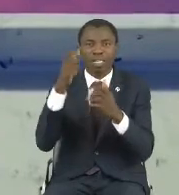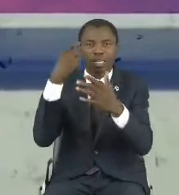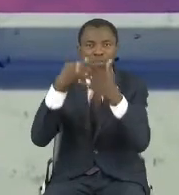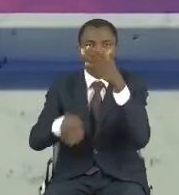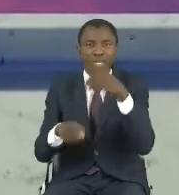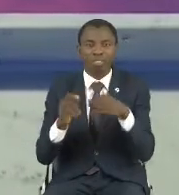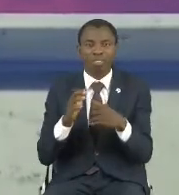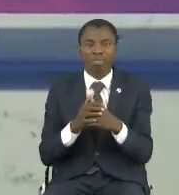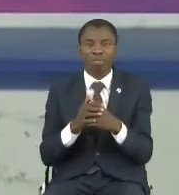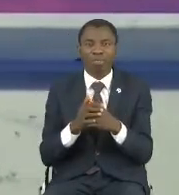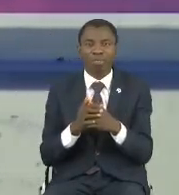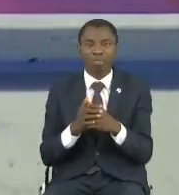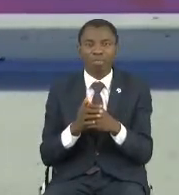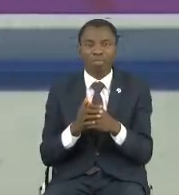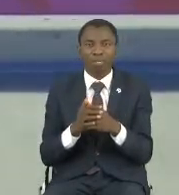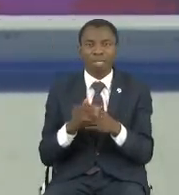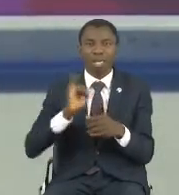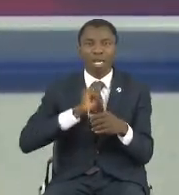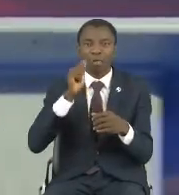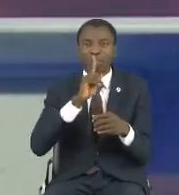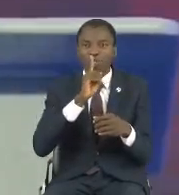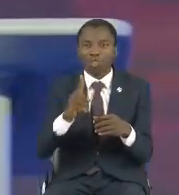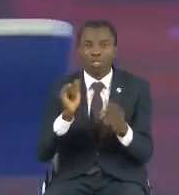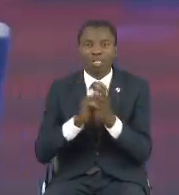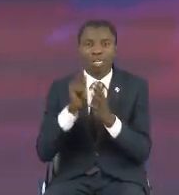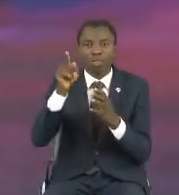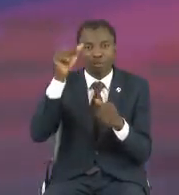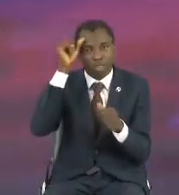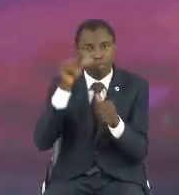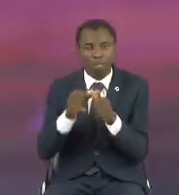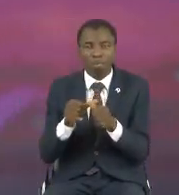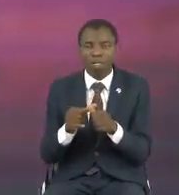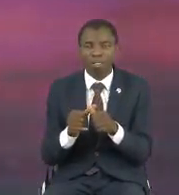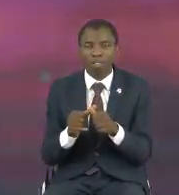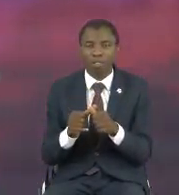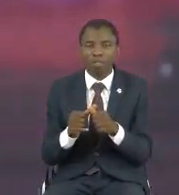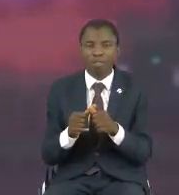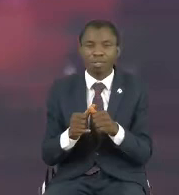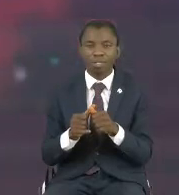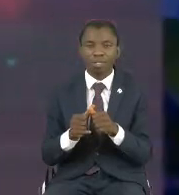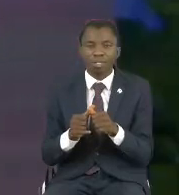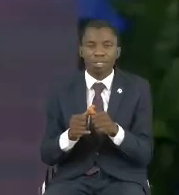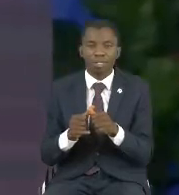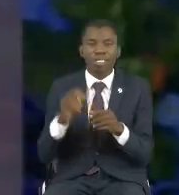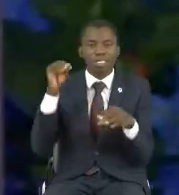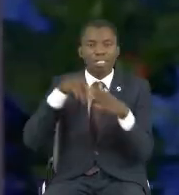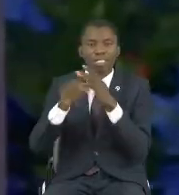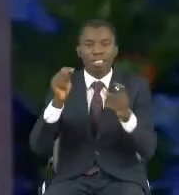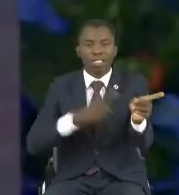price. I'm sure you remember the days of the slave trade.